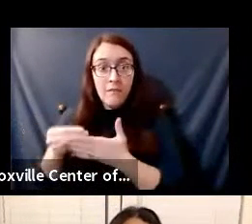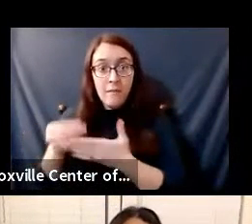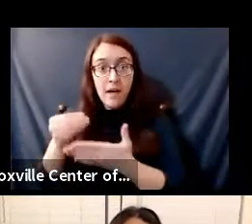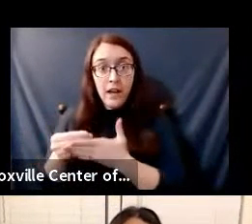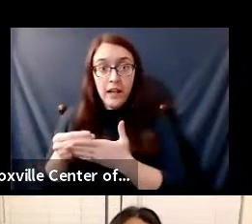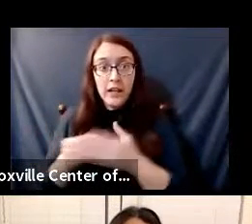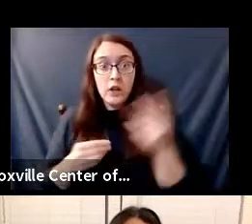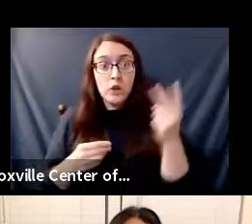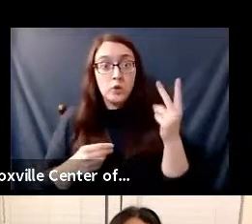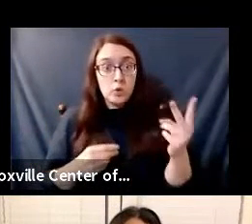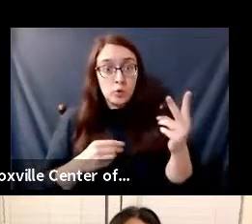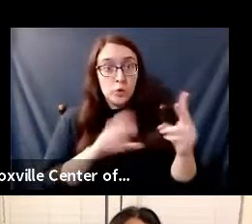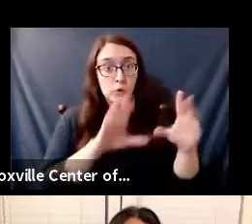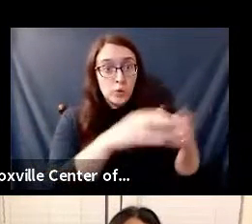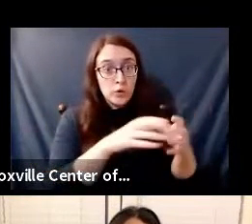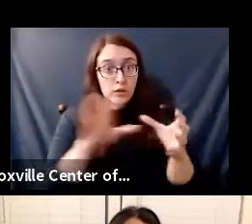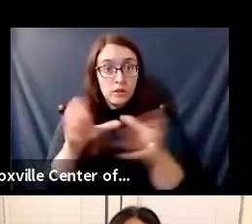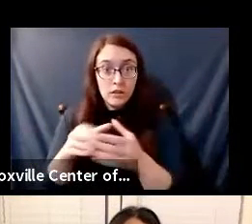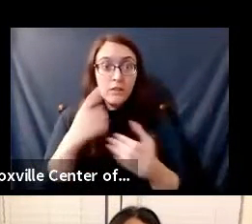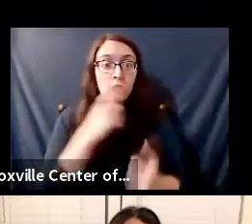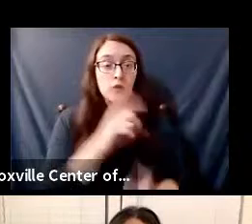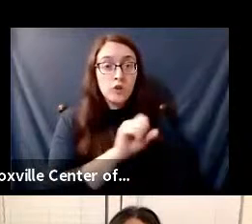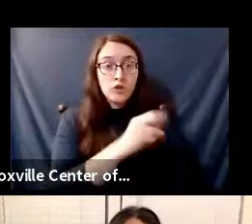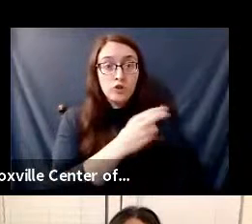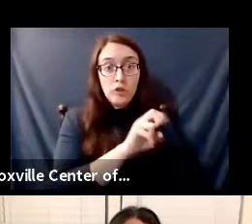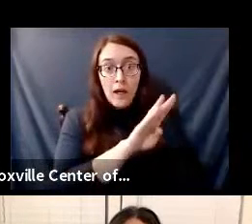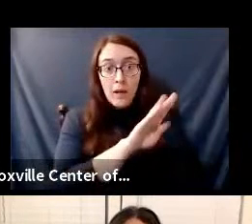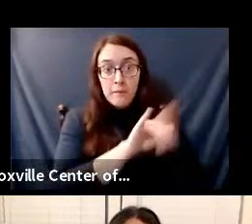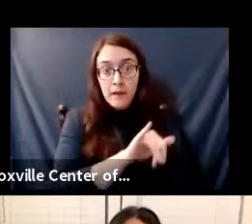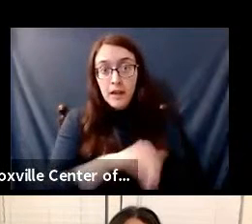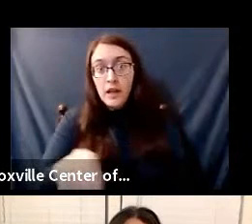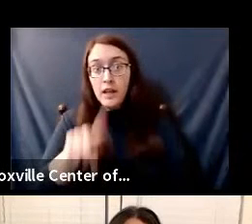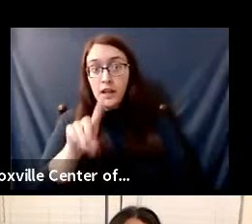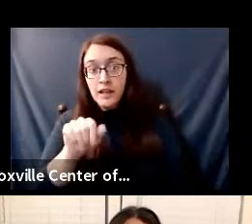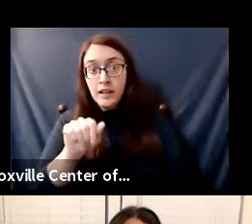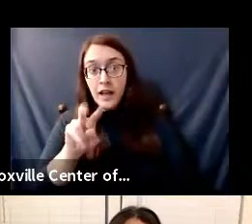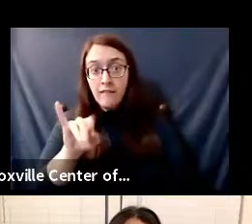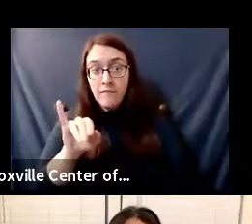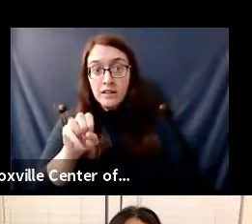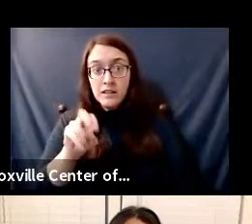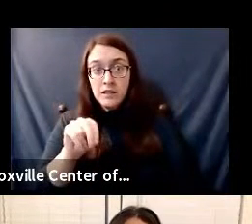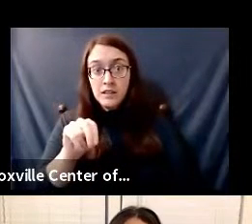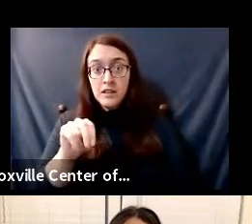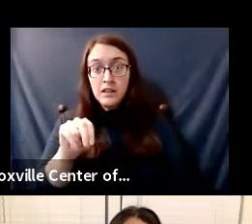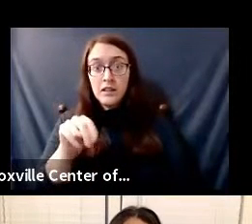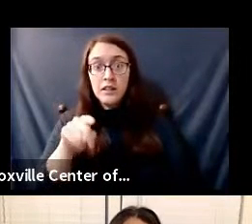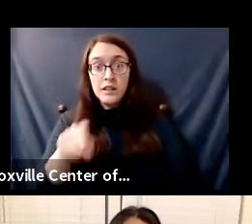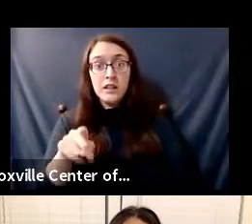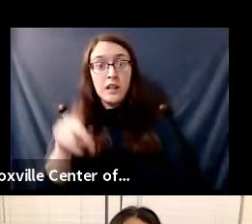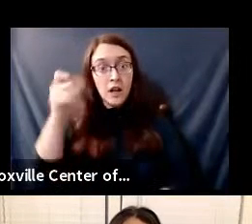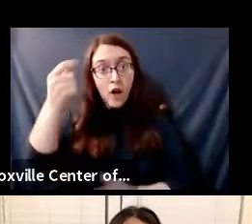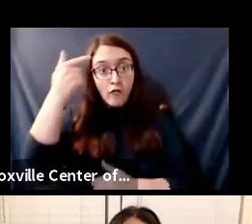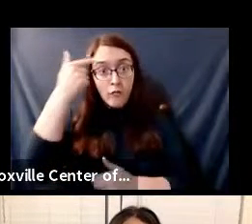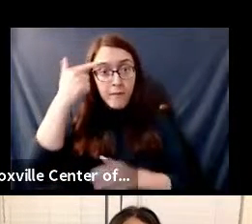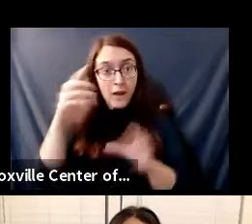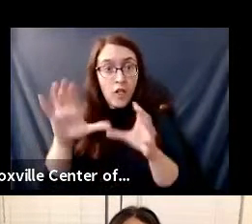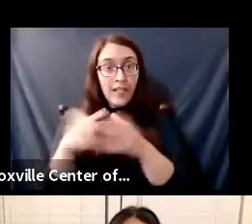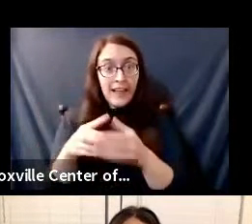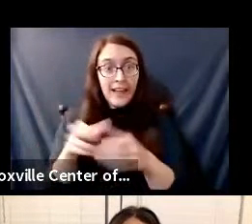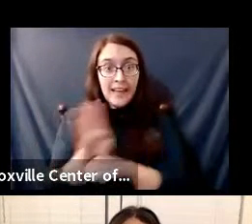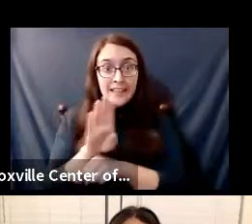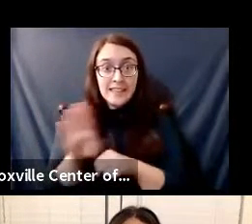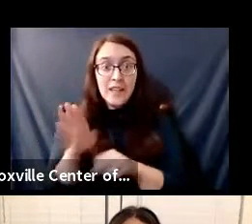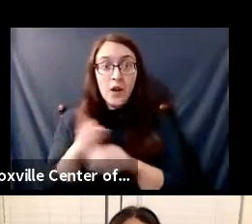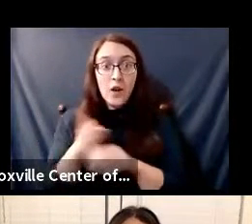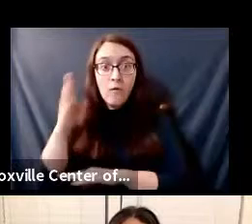were for Shelby County and Davidson County as a governmental entity over 300,000, as I